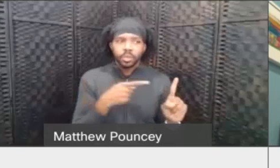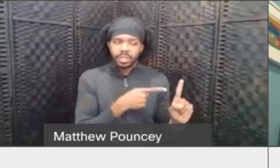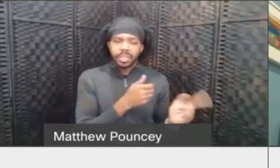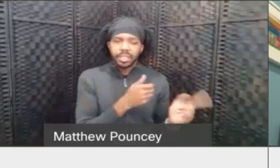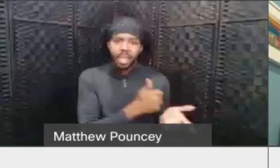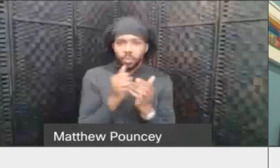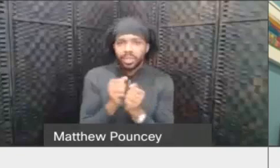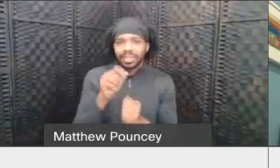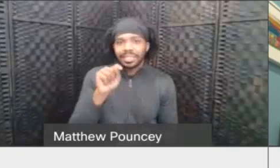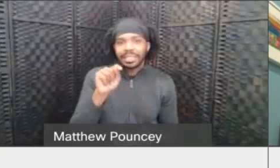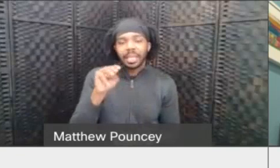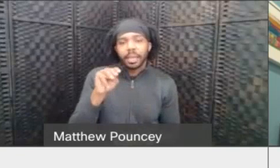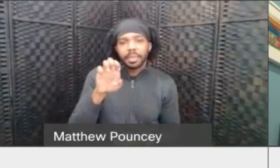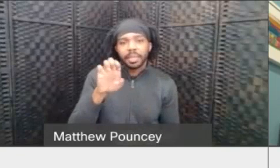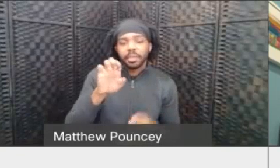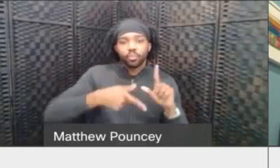TME renewals.